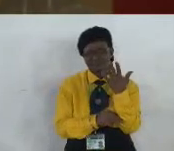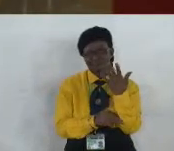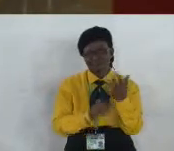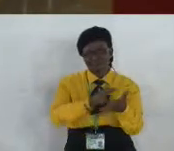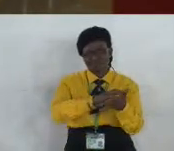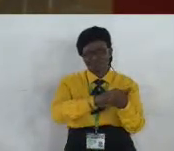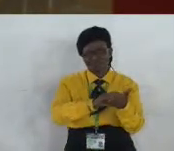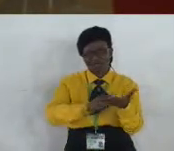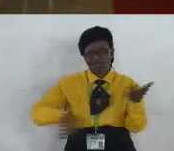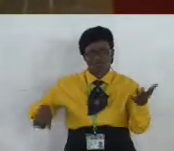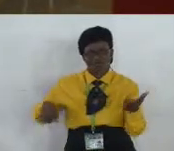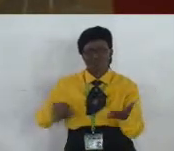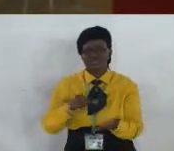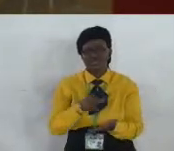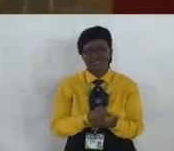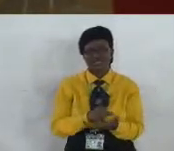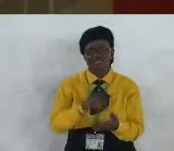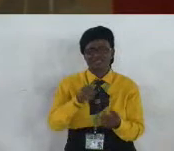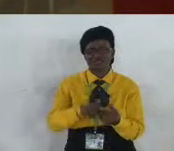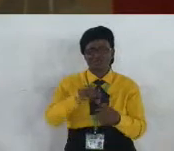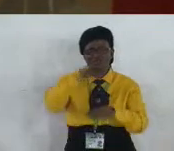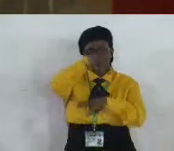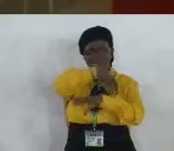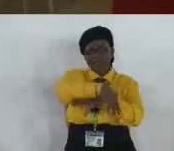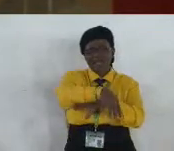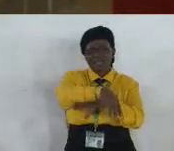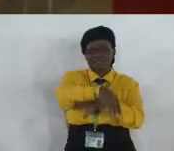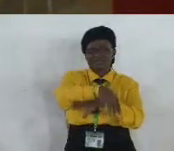remove it tonight.